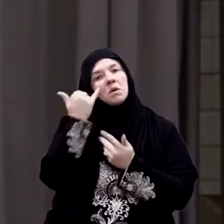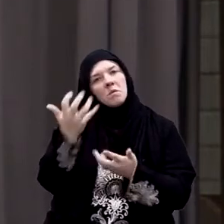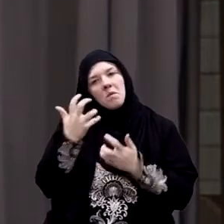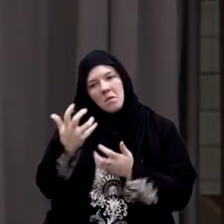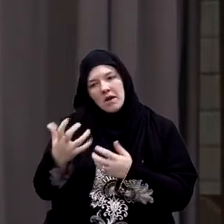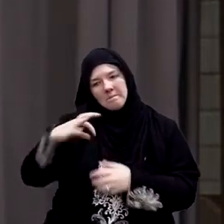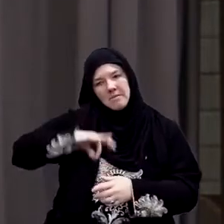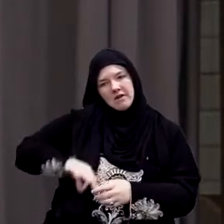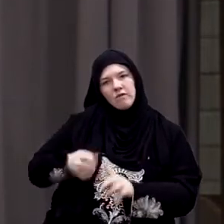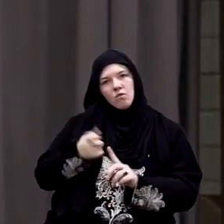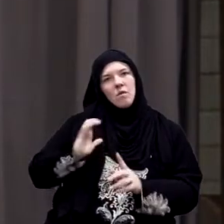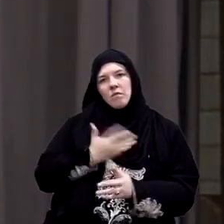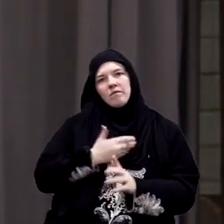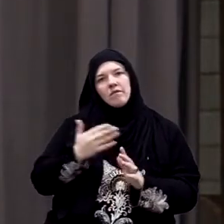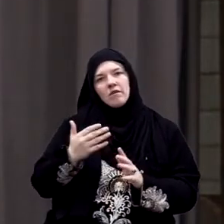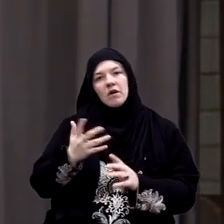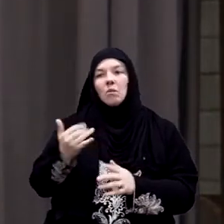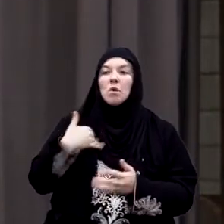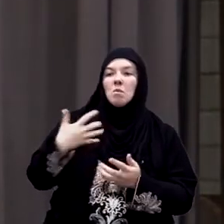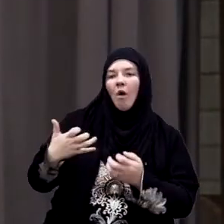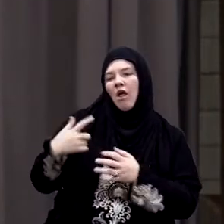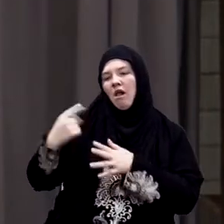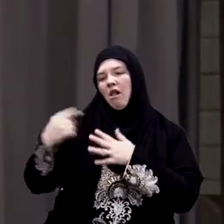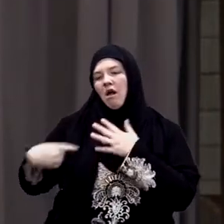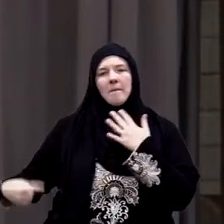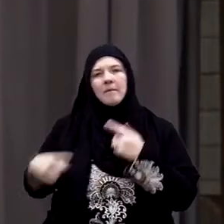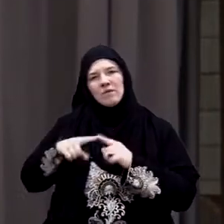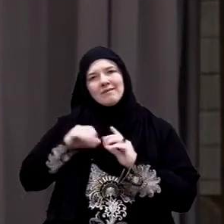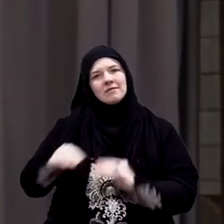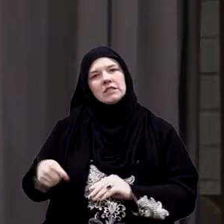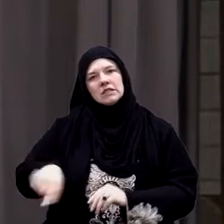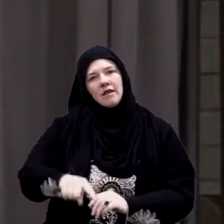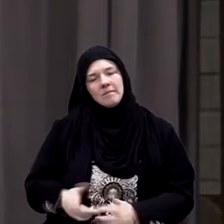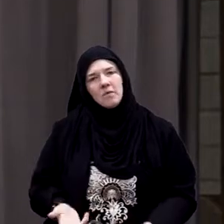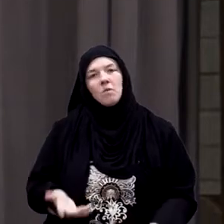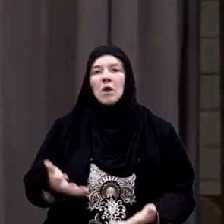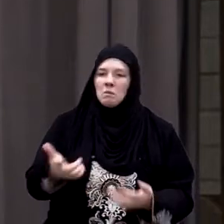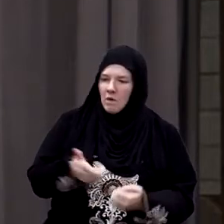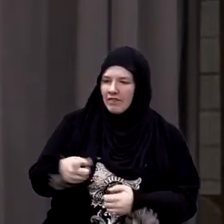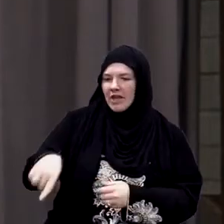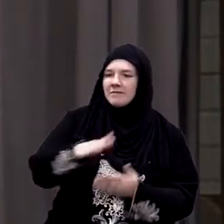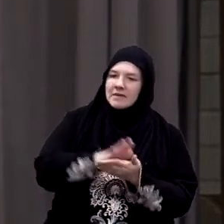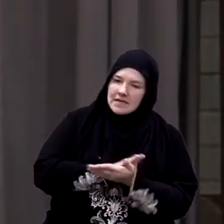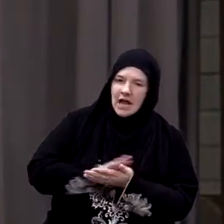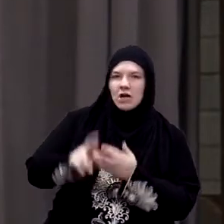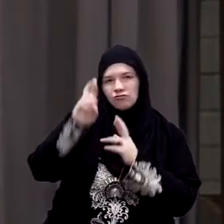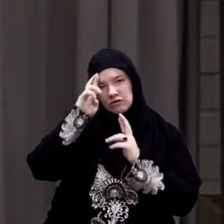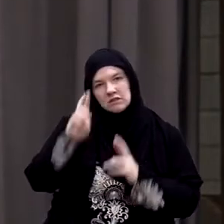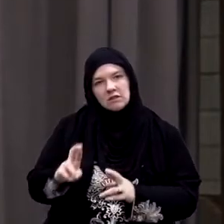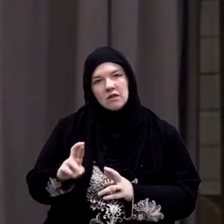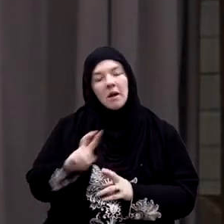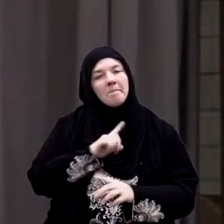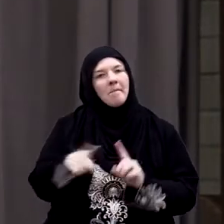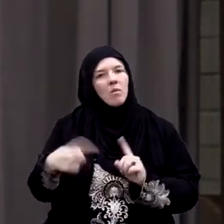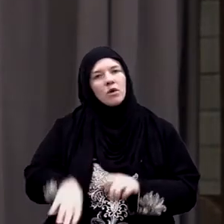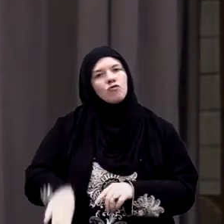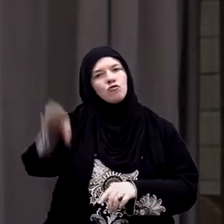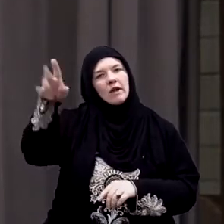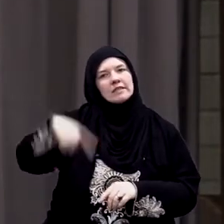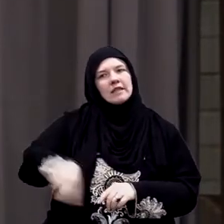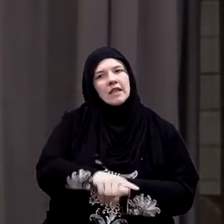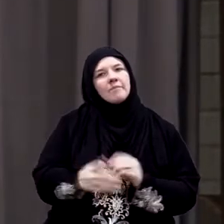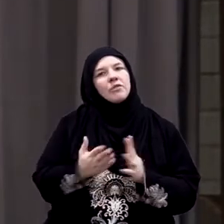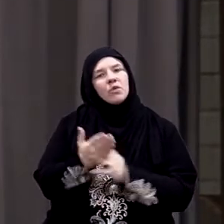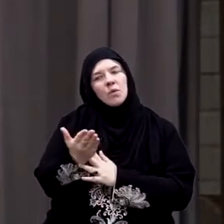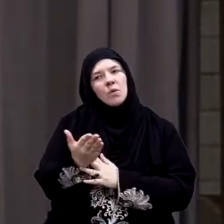children what we have not planted. We want them to be kind and respectful. When we raise them